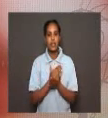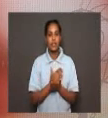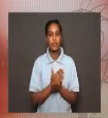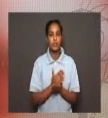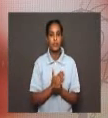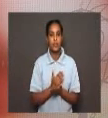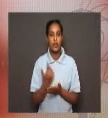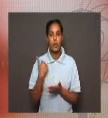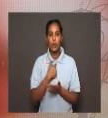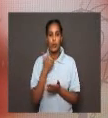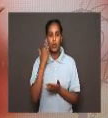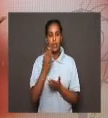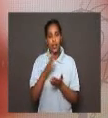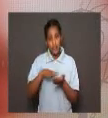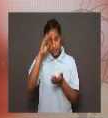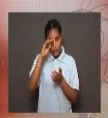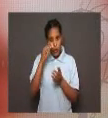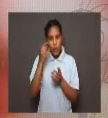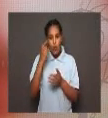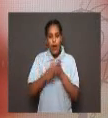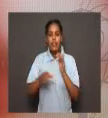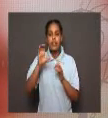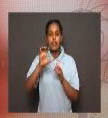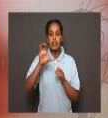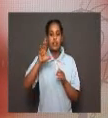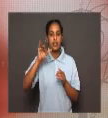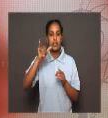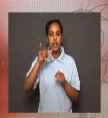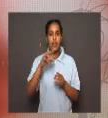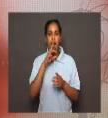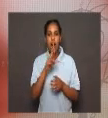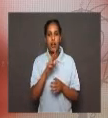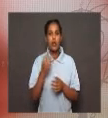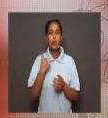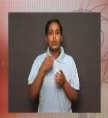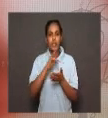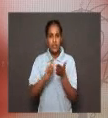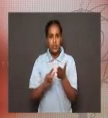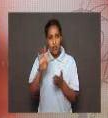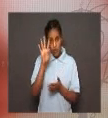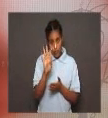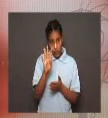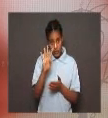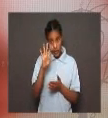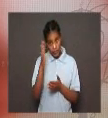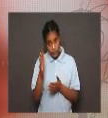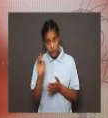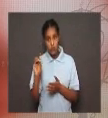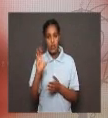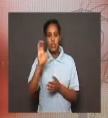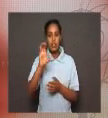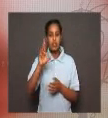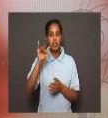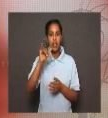lesson, we will learn what crystals are. We will list the 4 types of